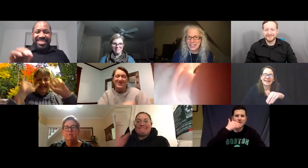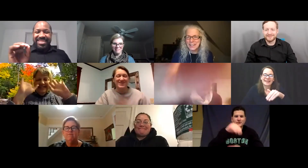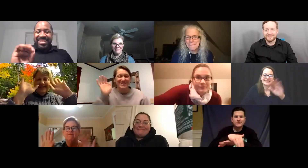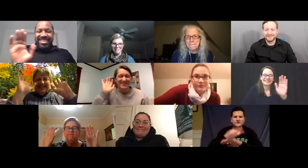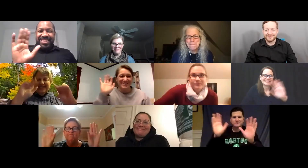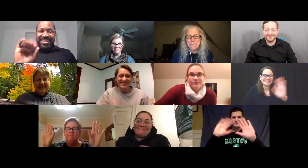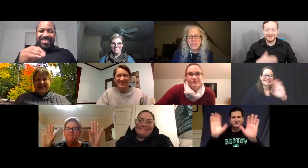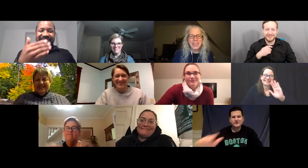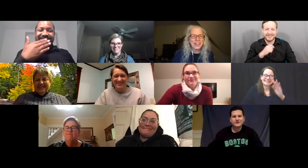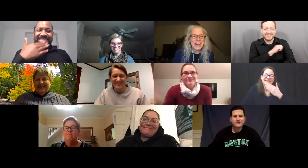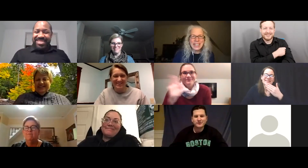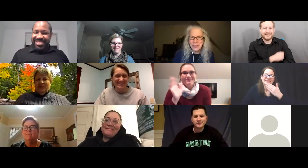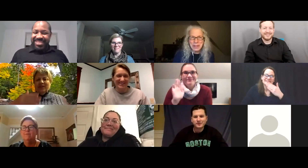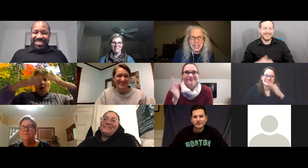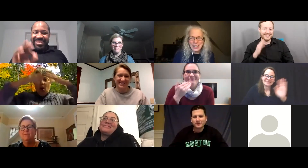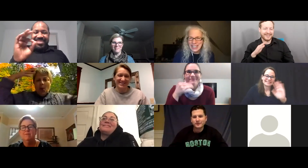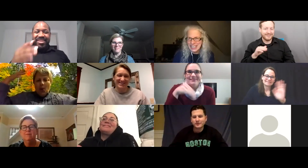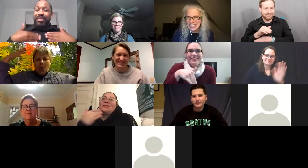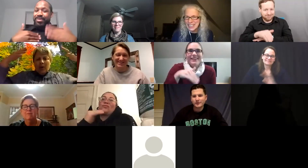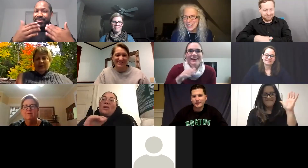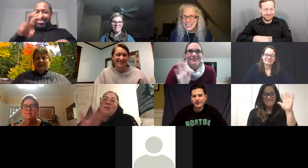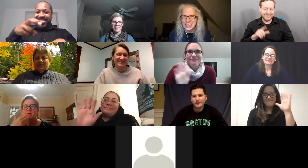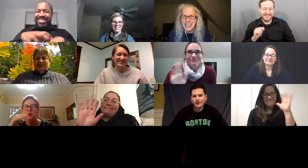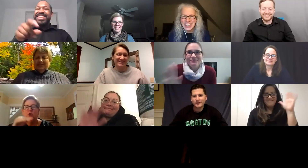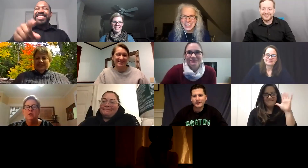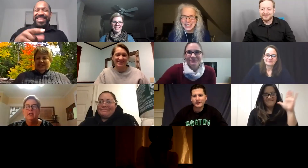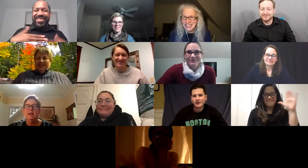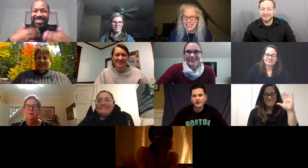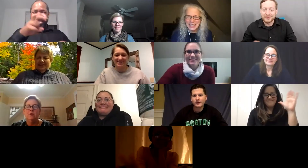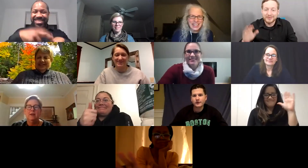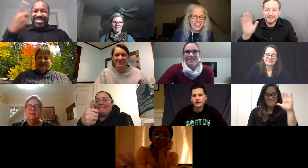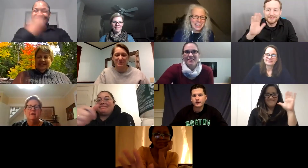Good night, everybody. Good night. Yes, good night. Take care.